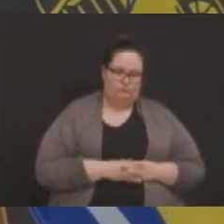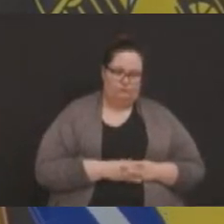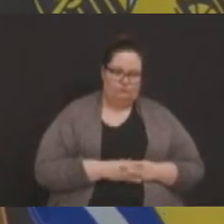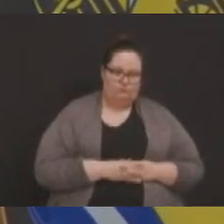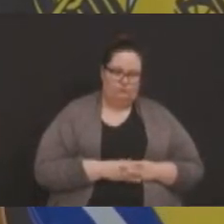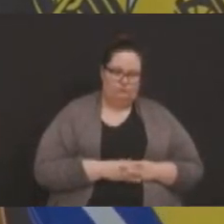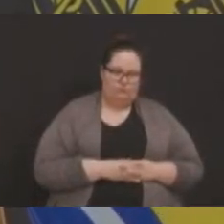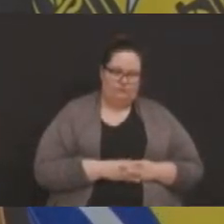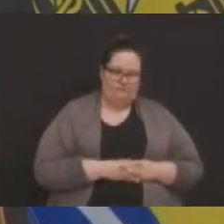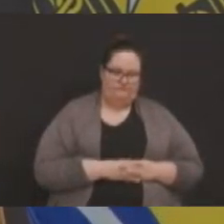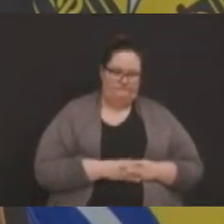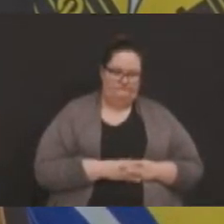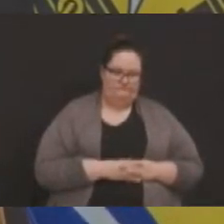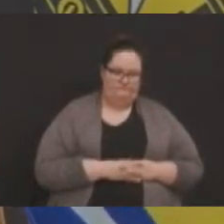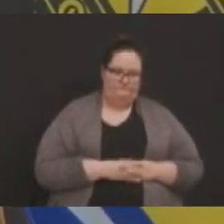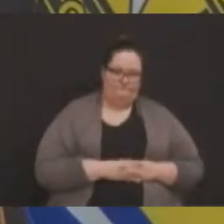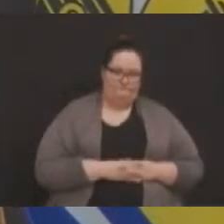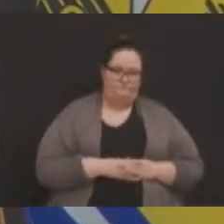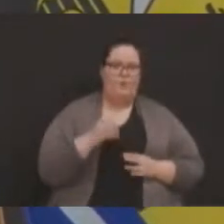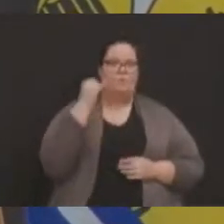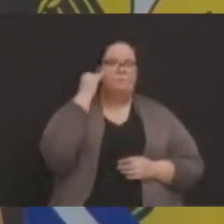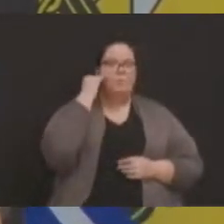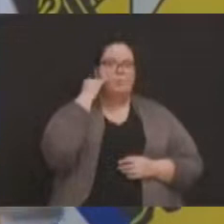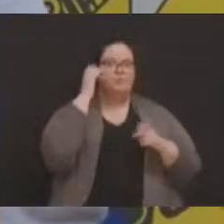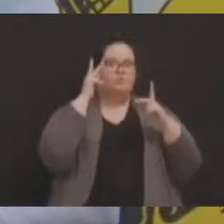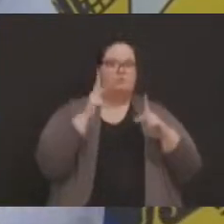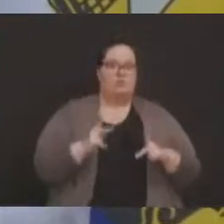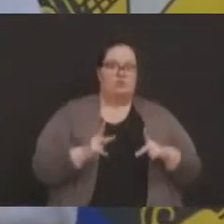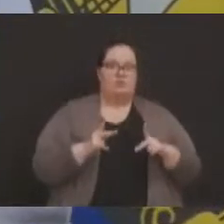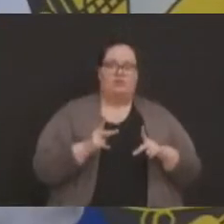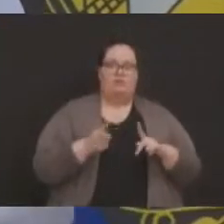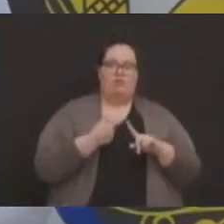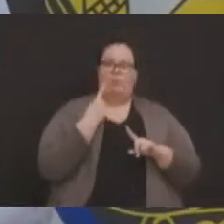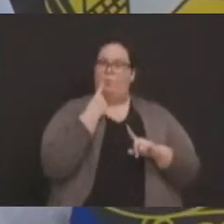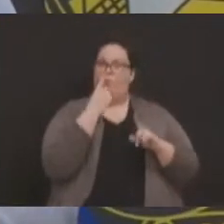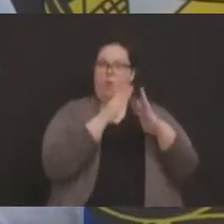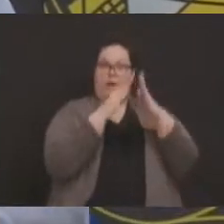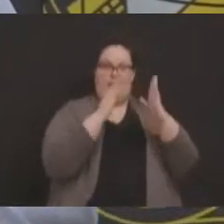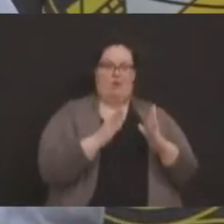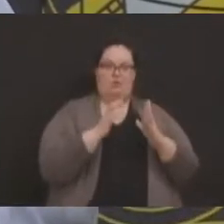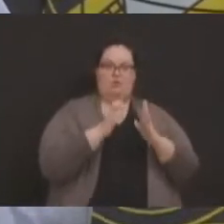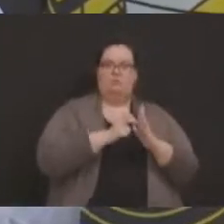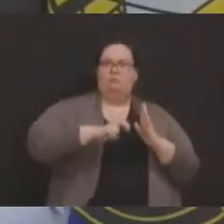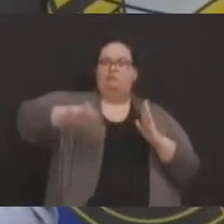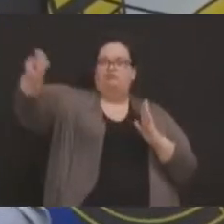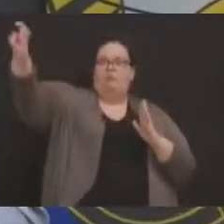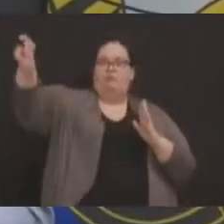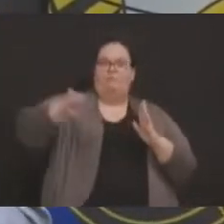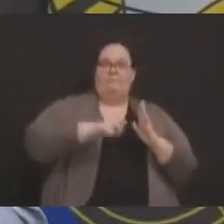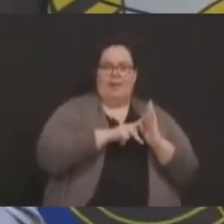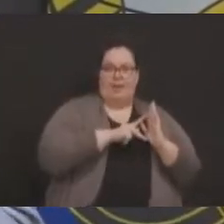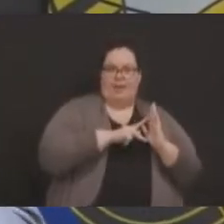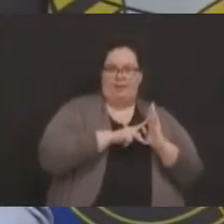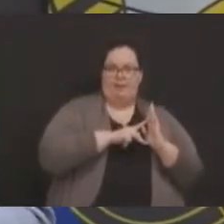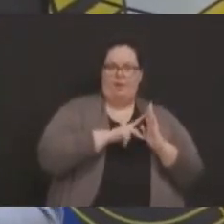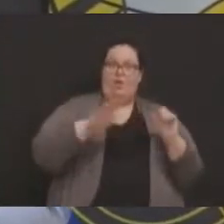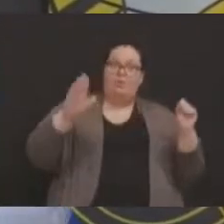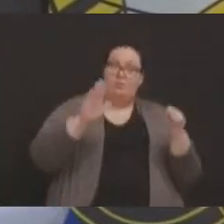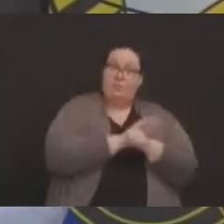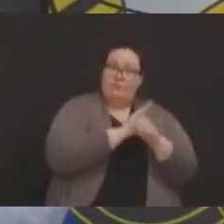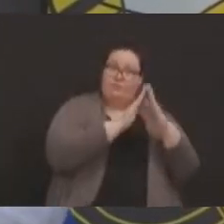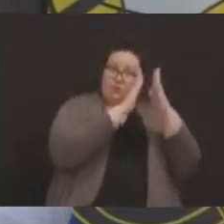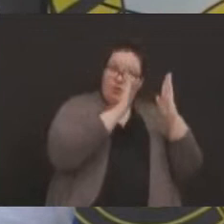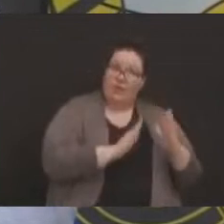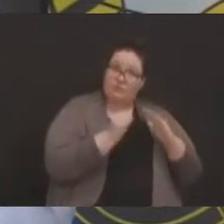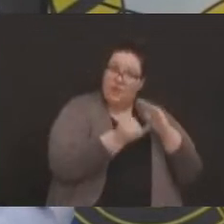14 days, as is done in Nova Scotia? And if not, why not? My understanding that in the mandatory order, it specifies